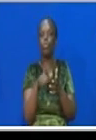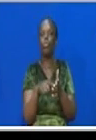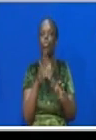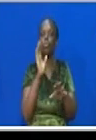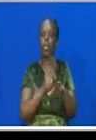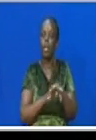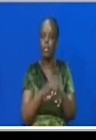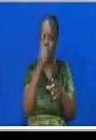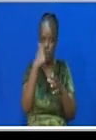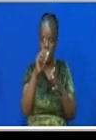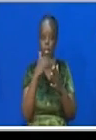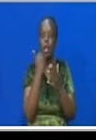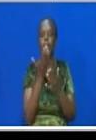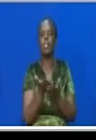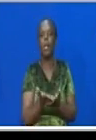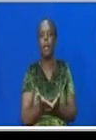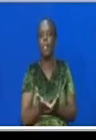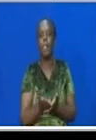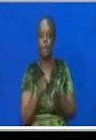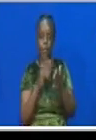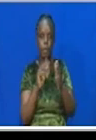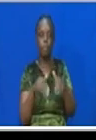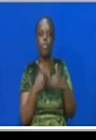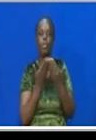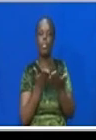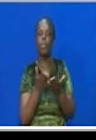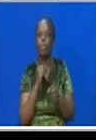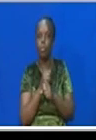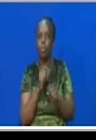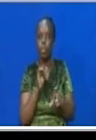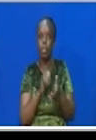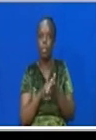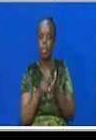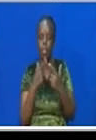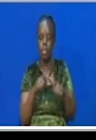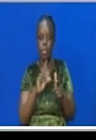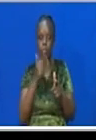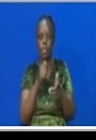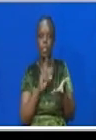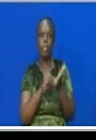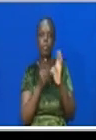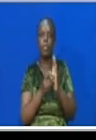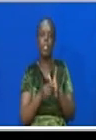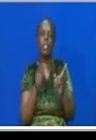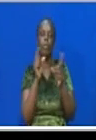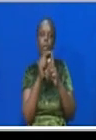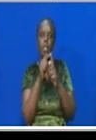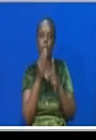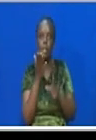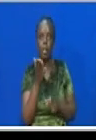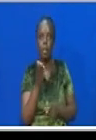answer of the question given. But before you do that, let's first define the terms.